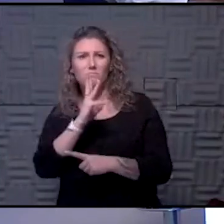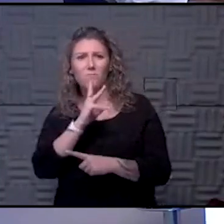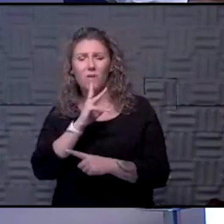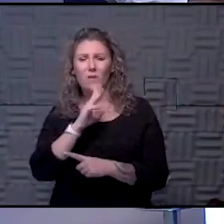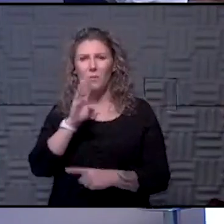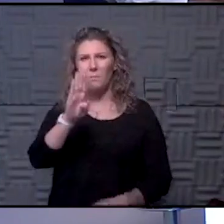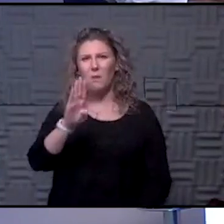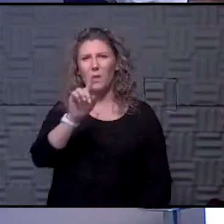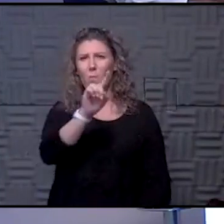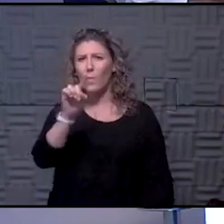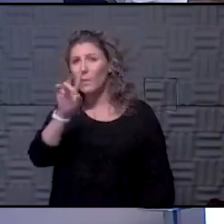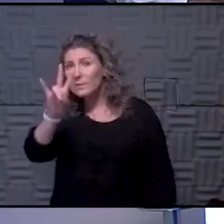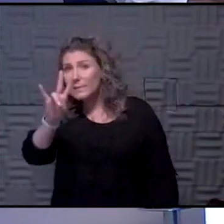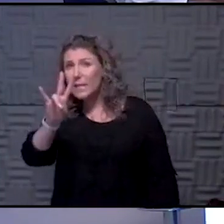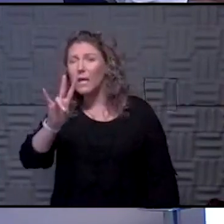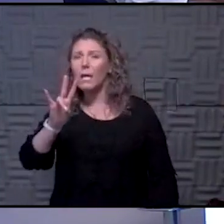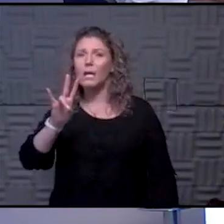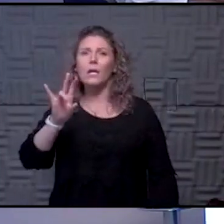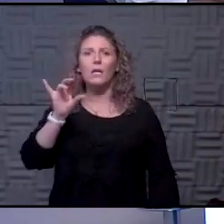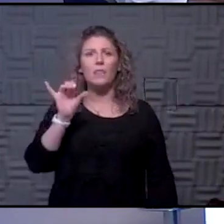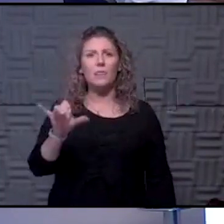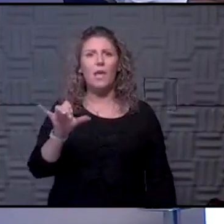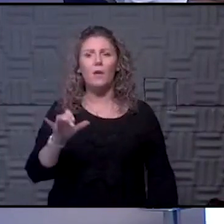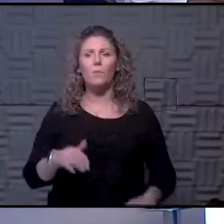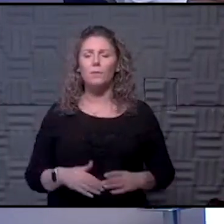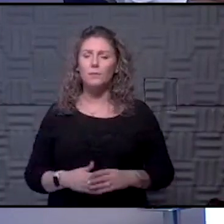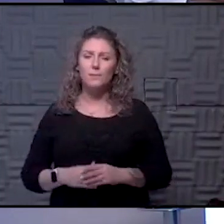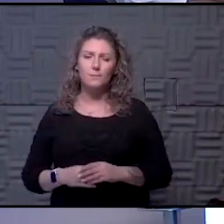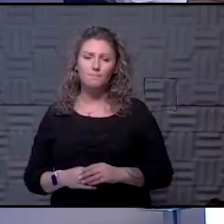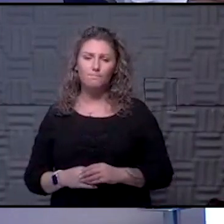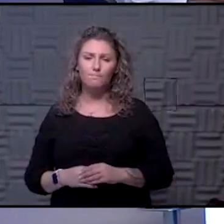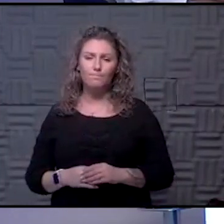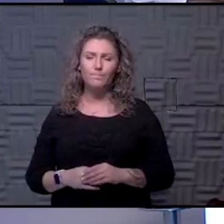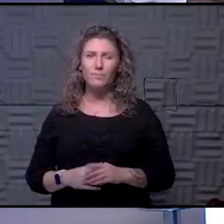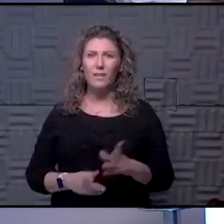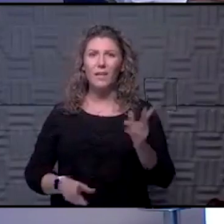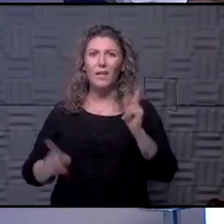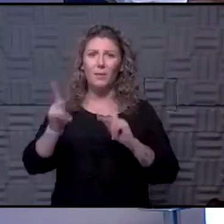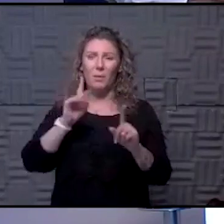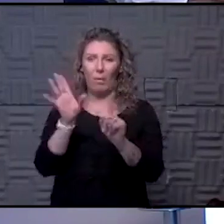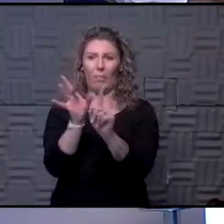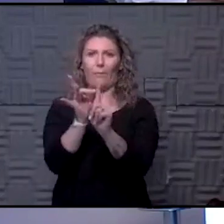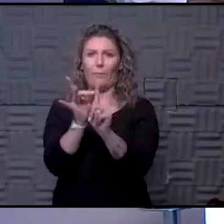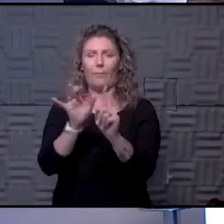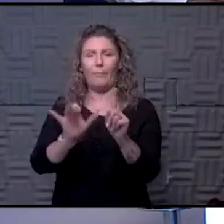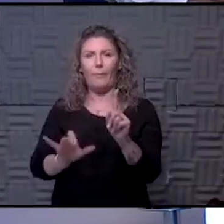the B117 was what was, people were catching